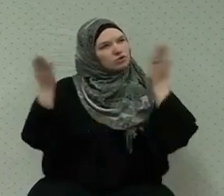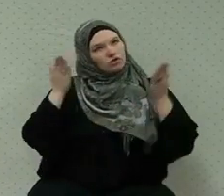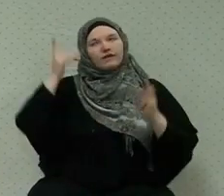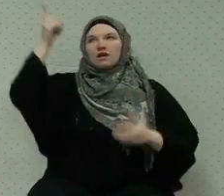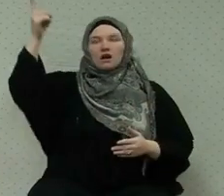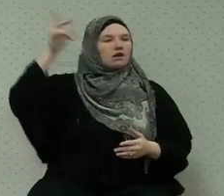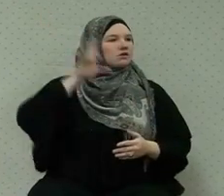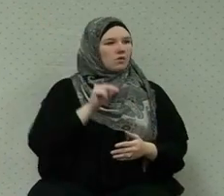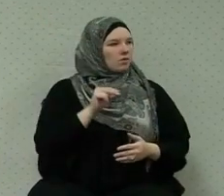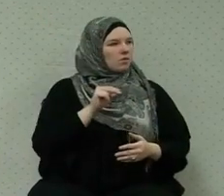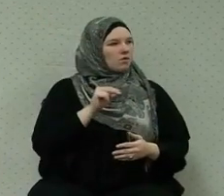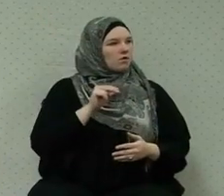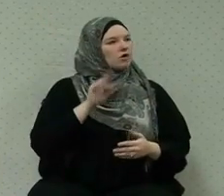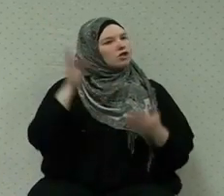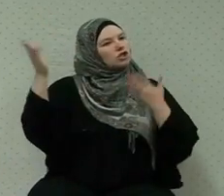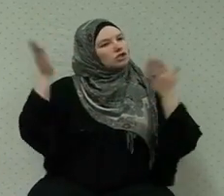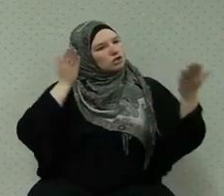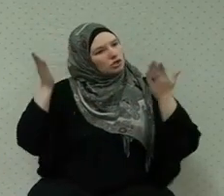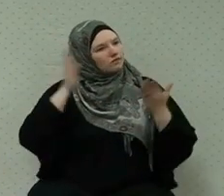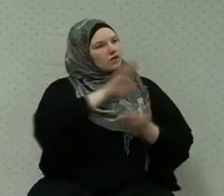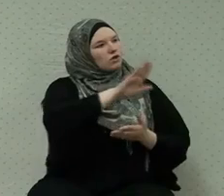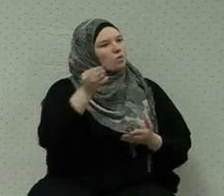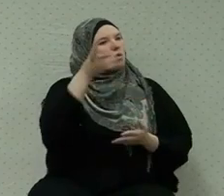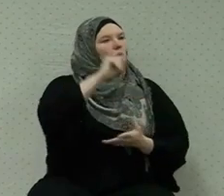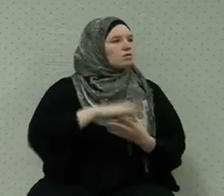No, you're serving your own soul.